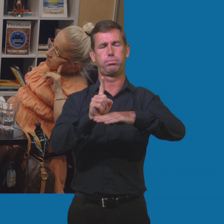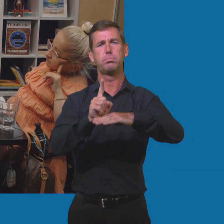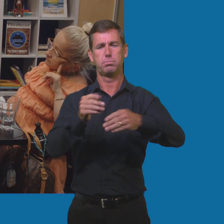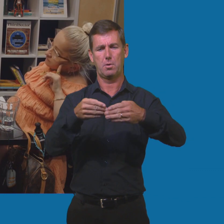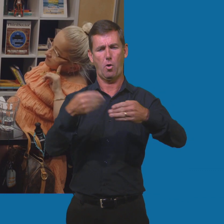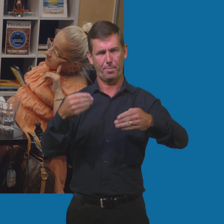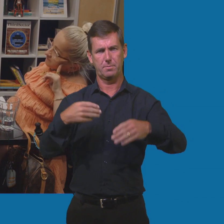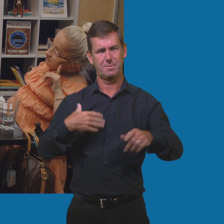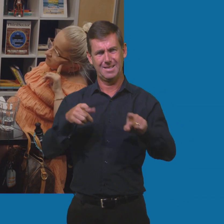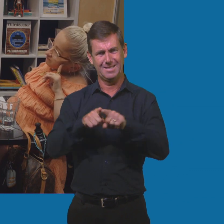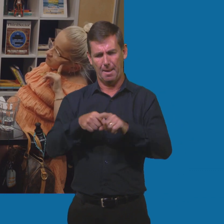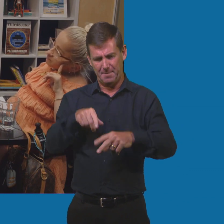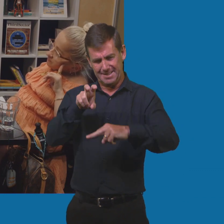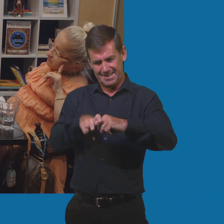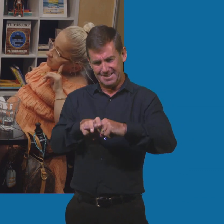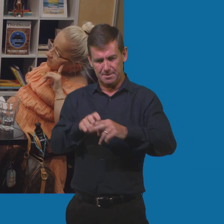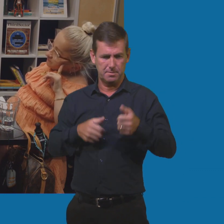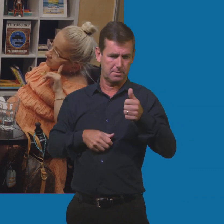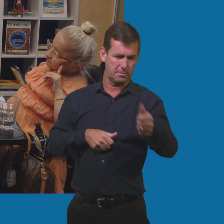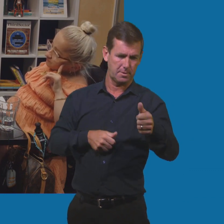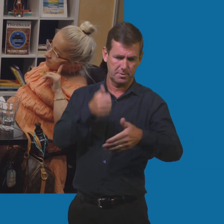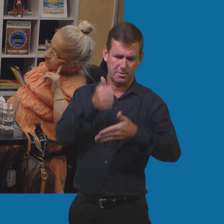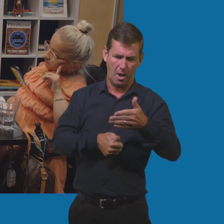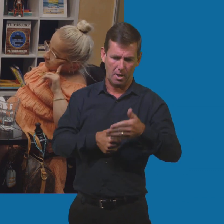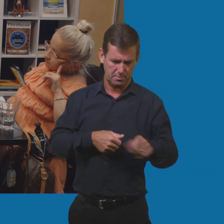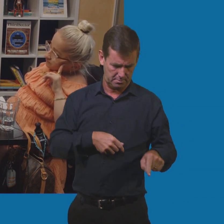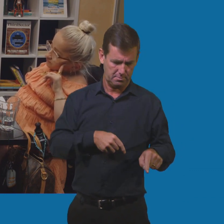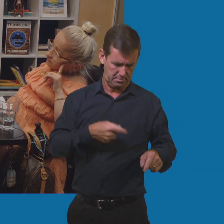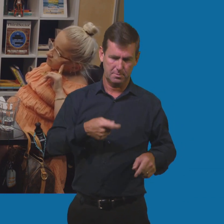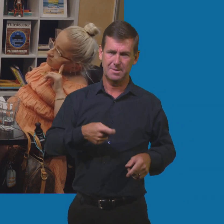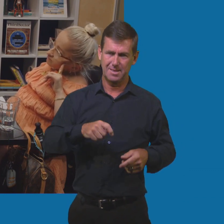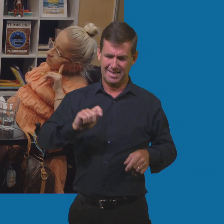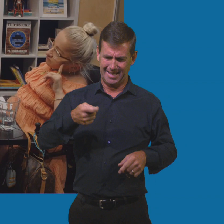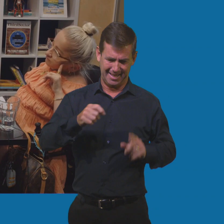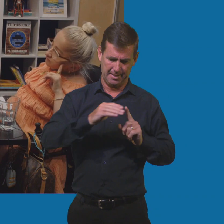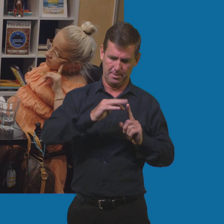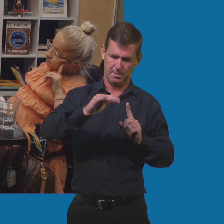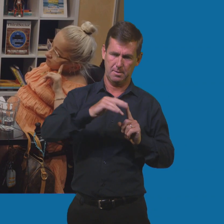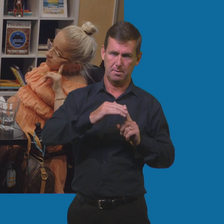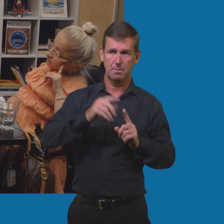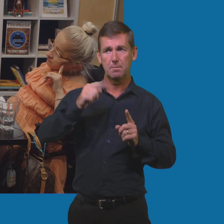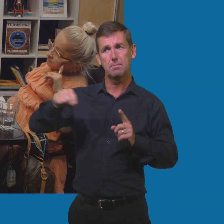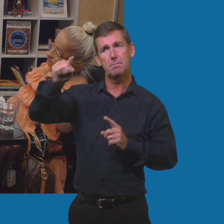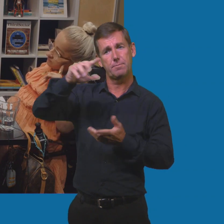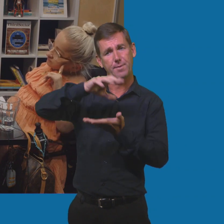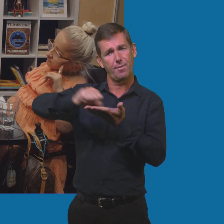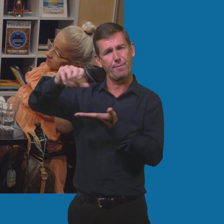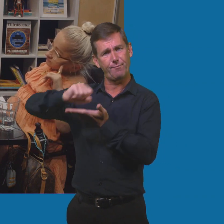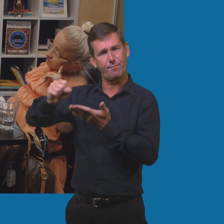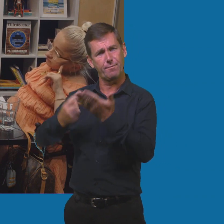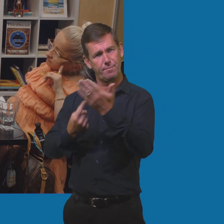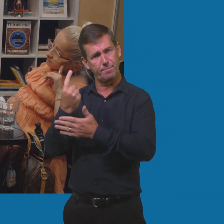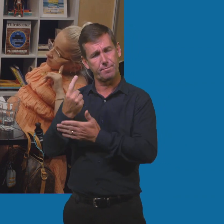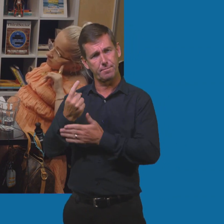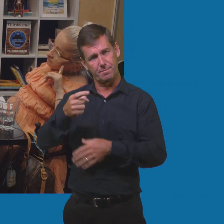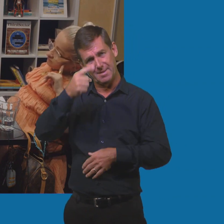here. Yeah, you do have to be close. There is an issue with people stealing cars by, essentially, if you